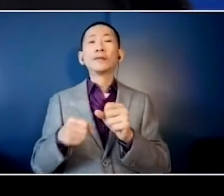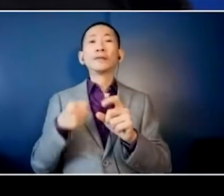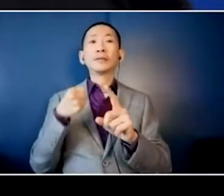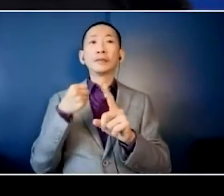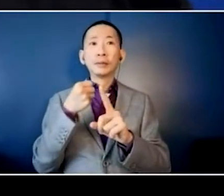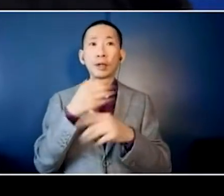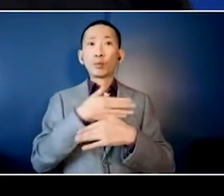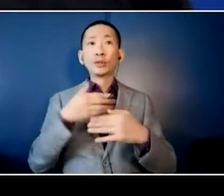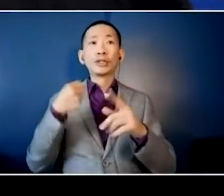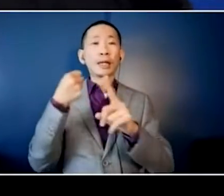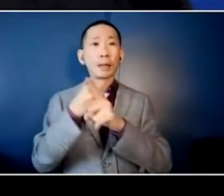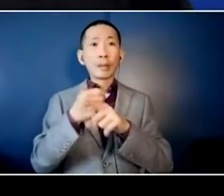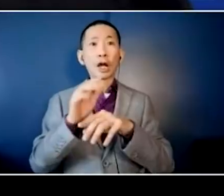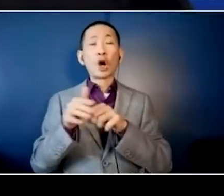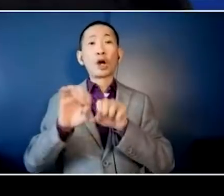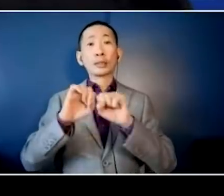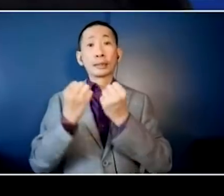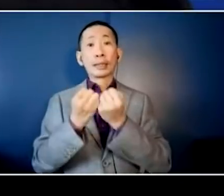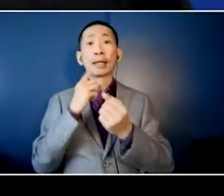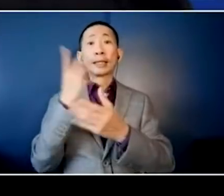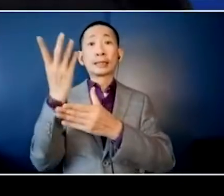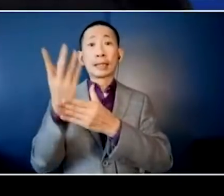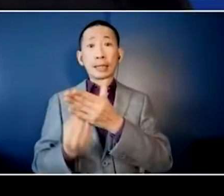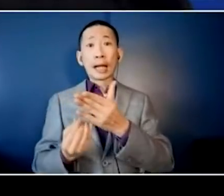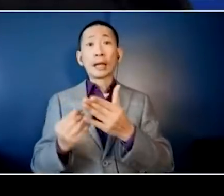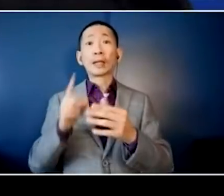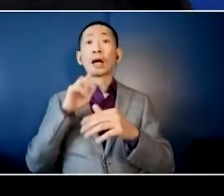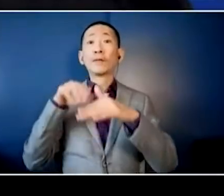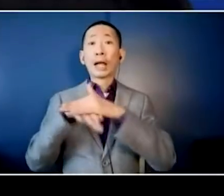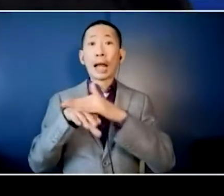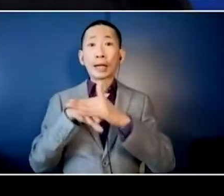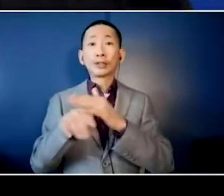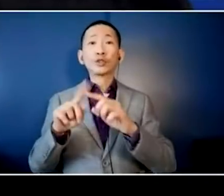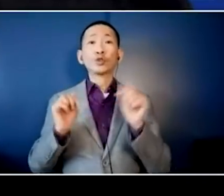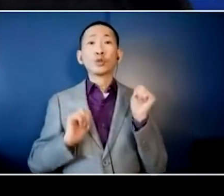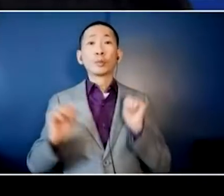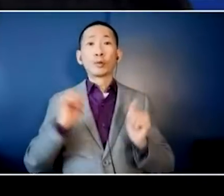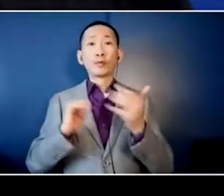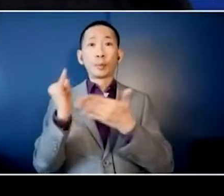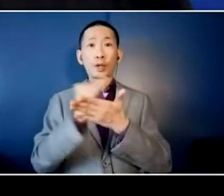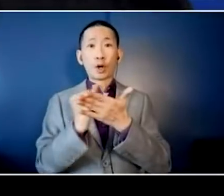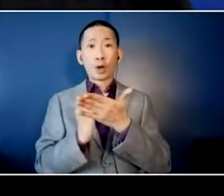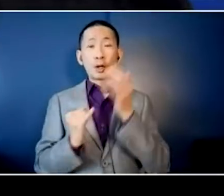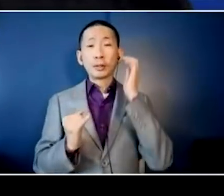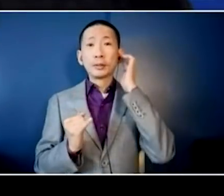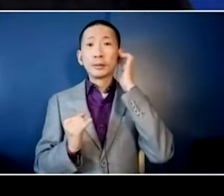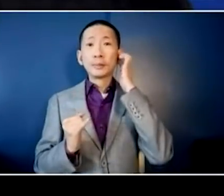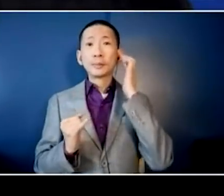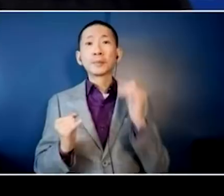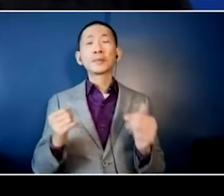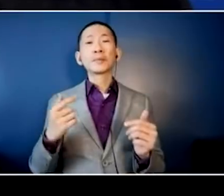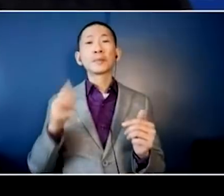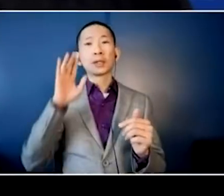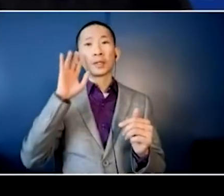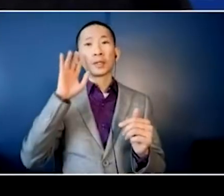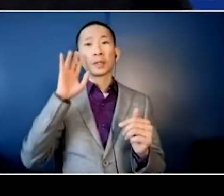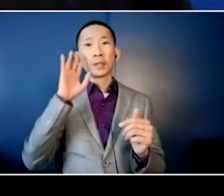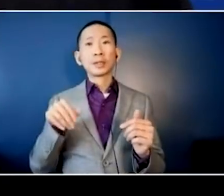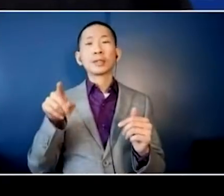society is the lack of the free access to the performing arts. I mean, dance